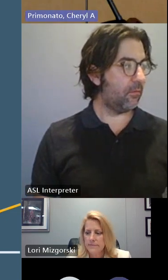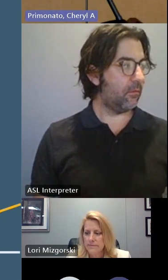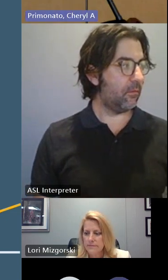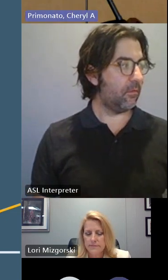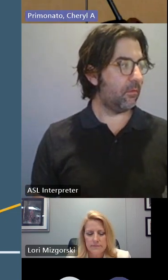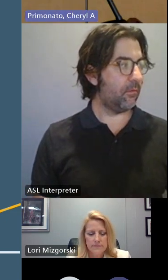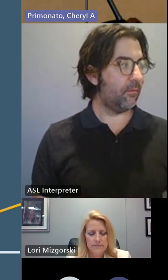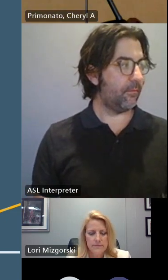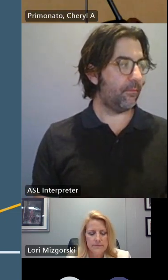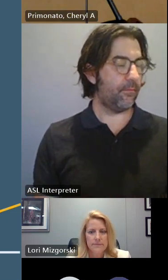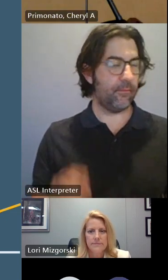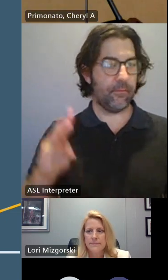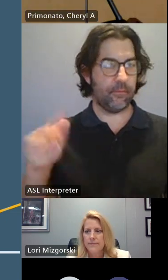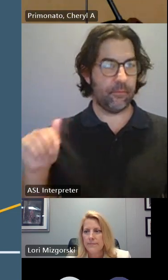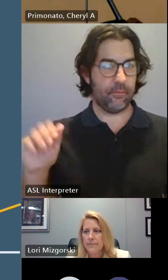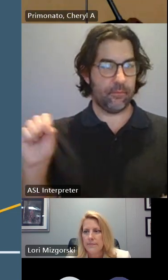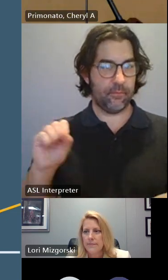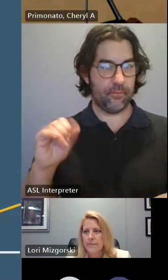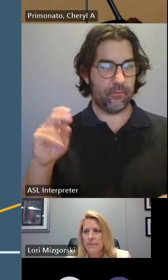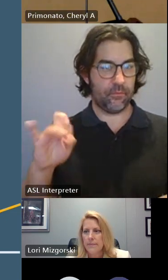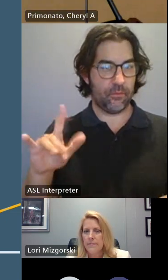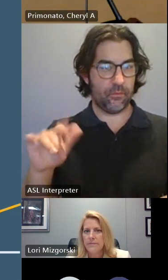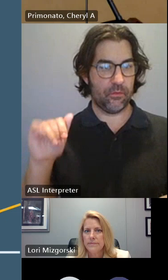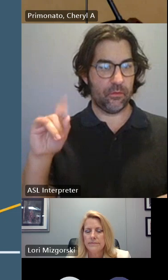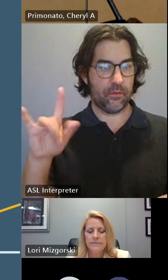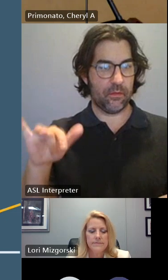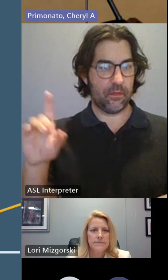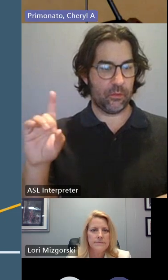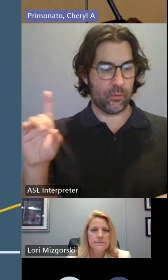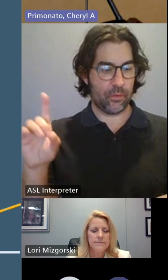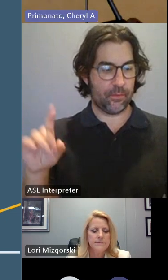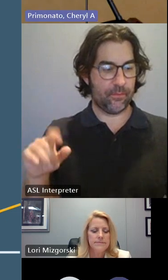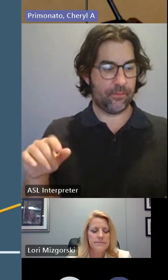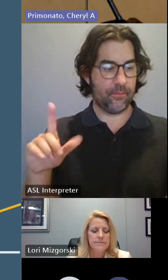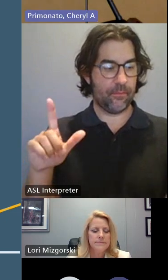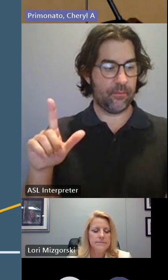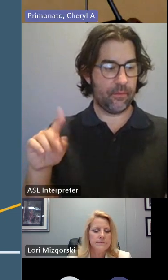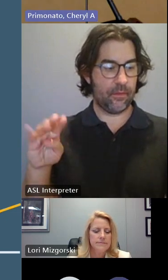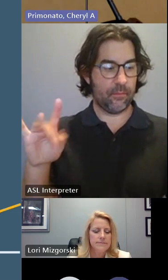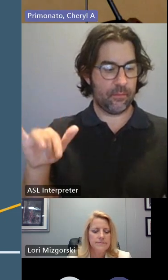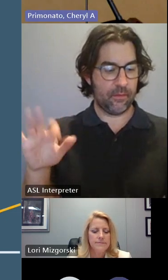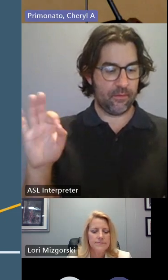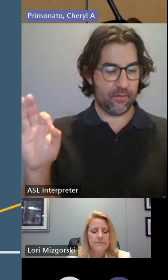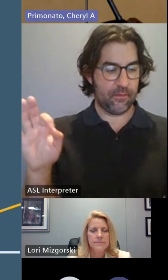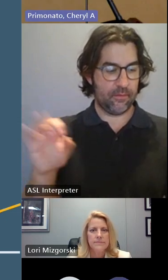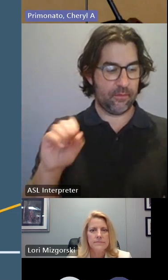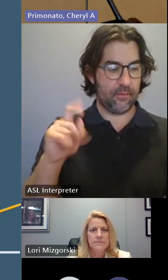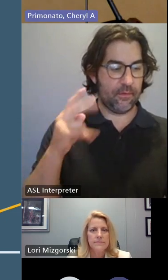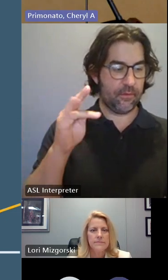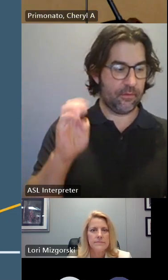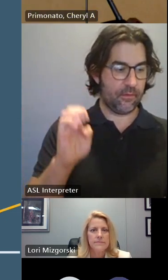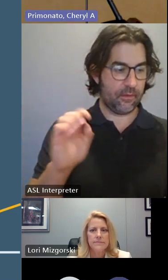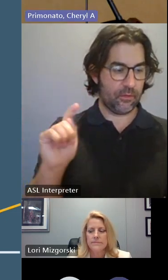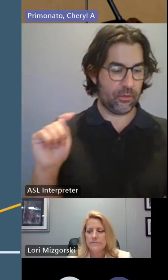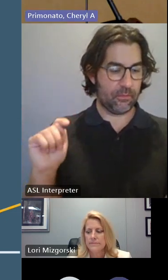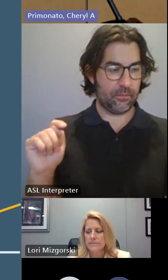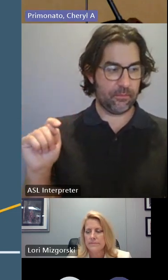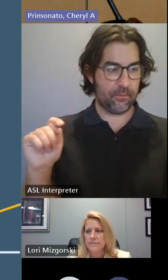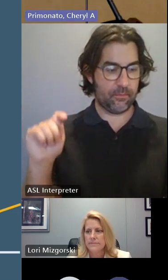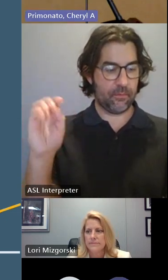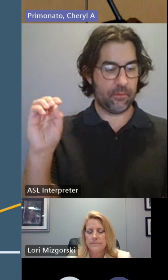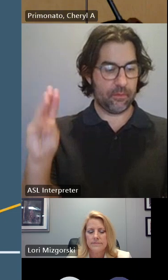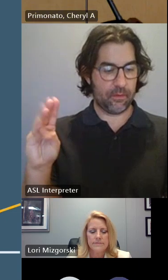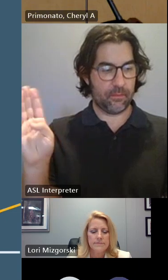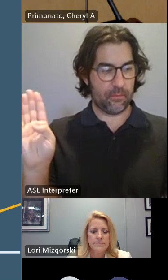Joe Liptak. Allie Doyle. Bobby Fan. Stephanie Terman. Tom